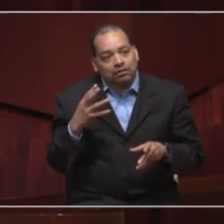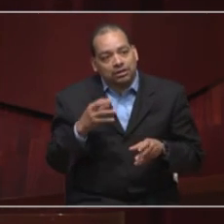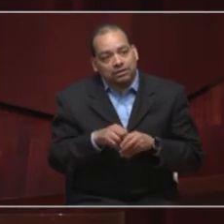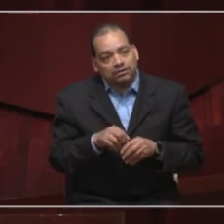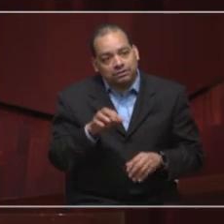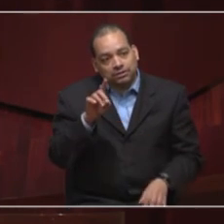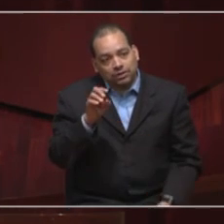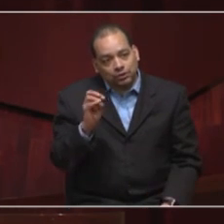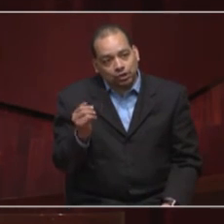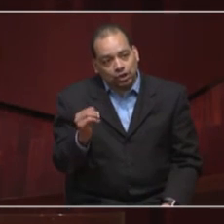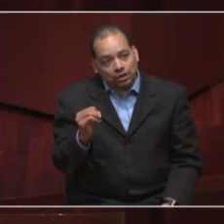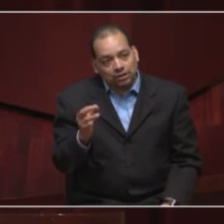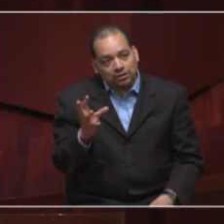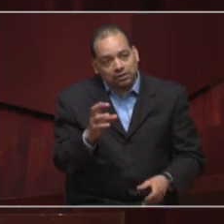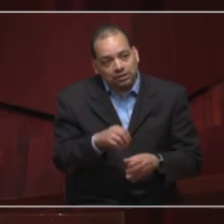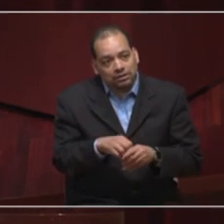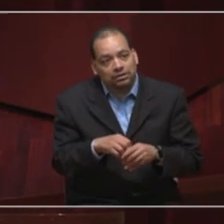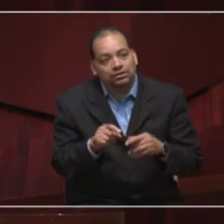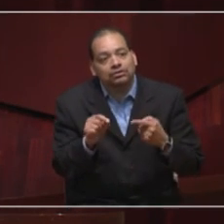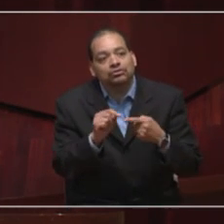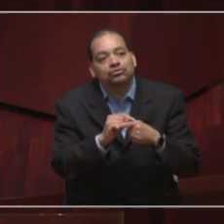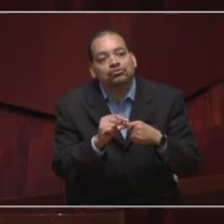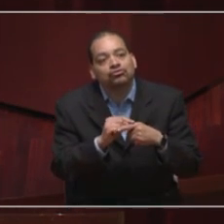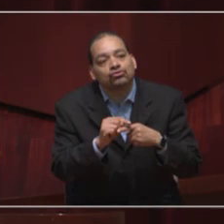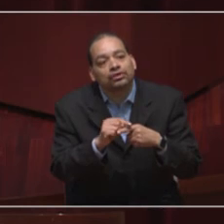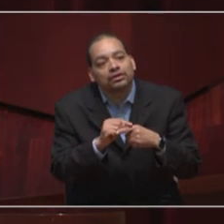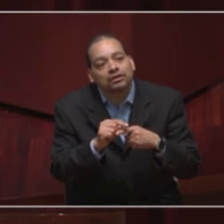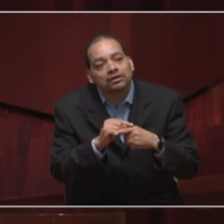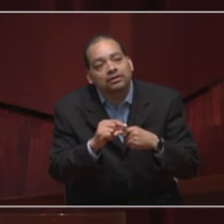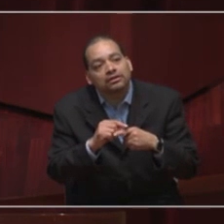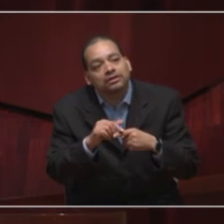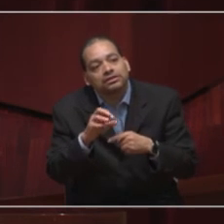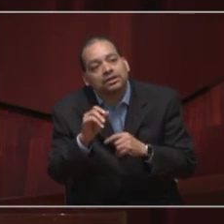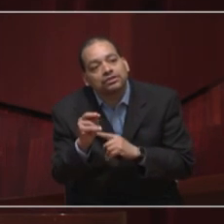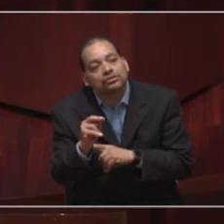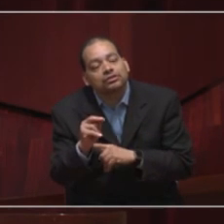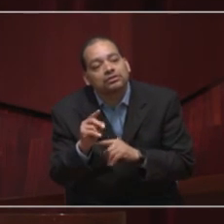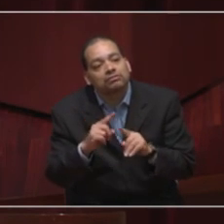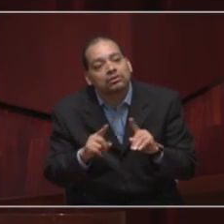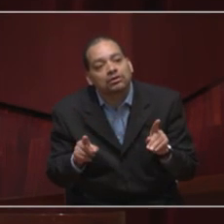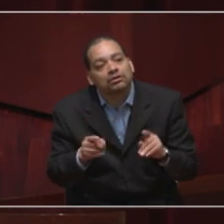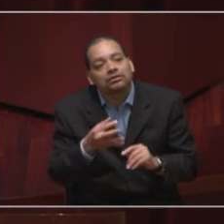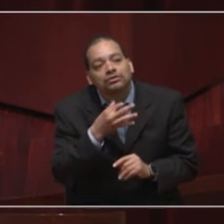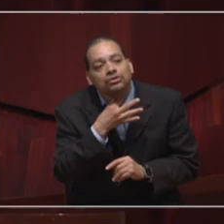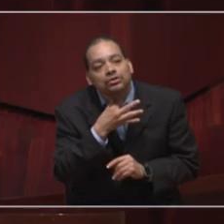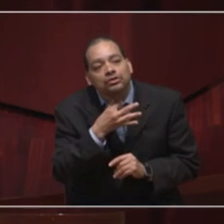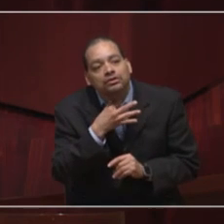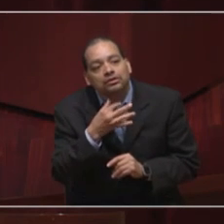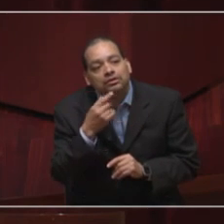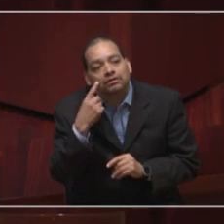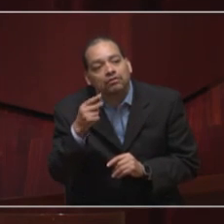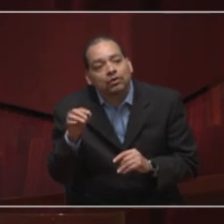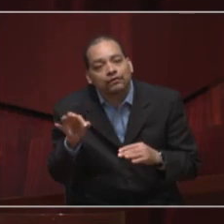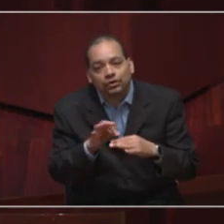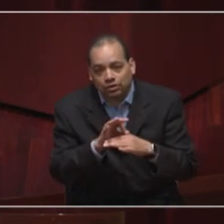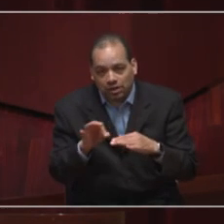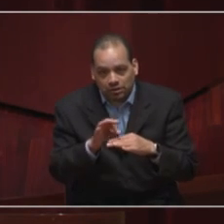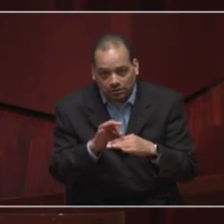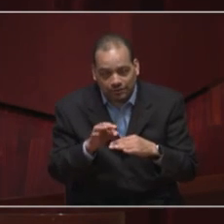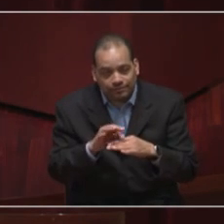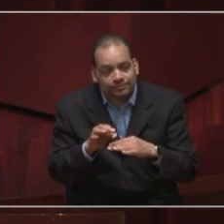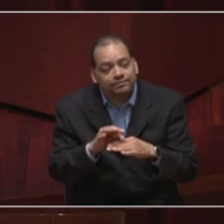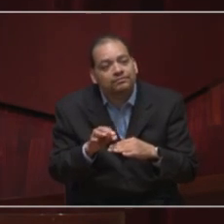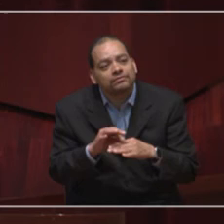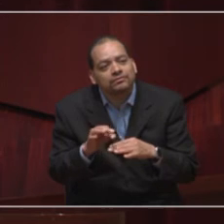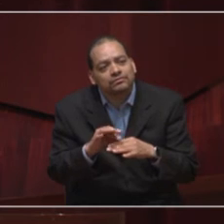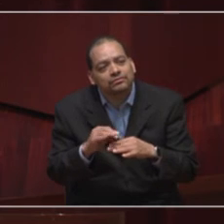part of the training session, so my eyes are still spinning a little bit. Right. But a quick question with regards to functionality.